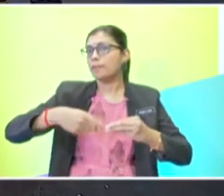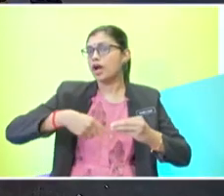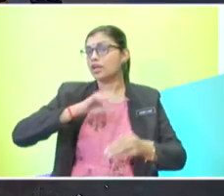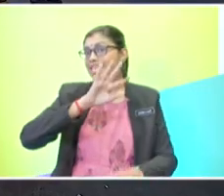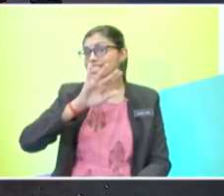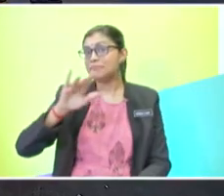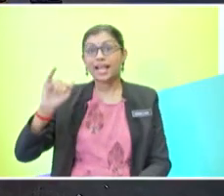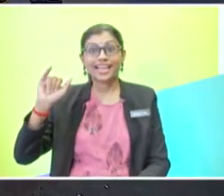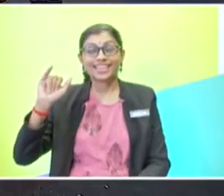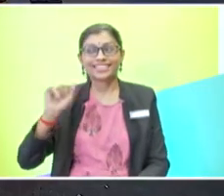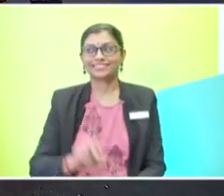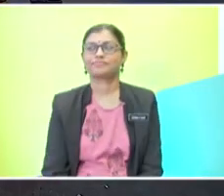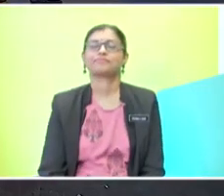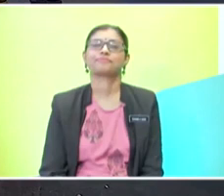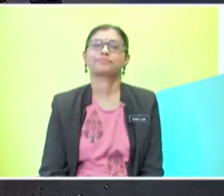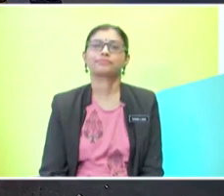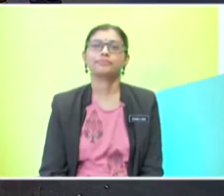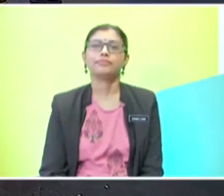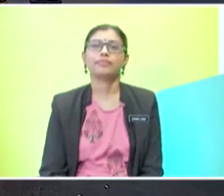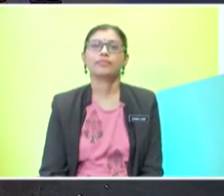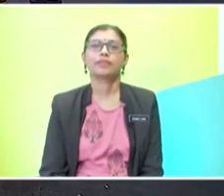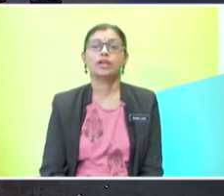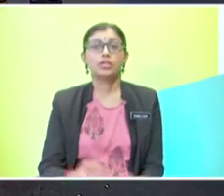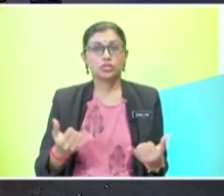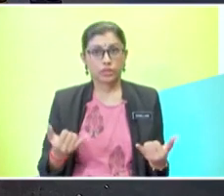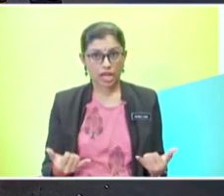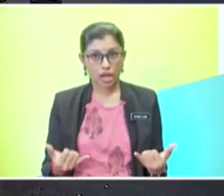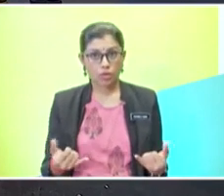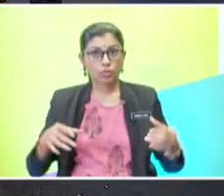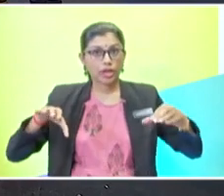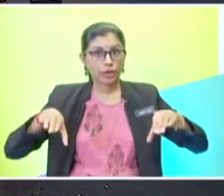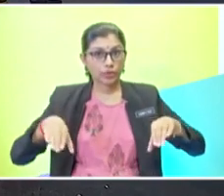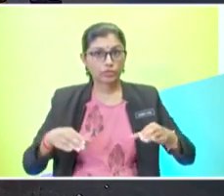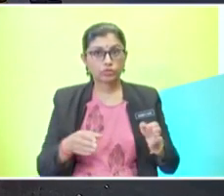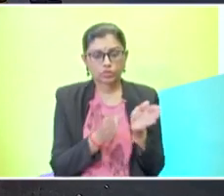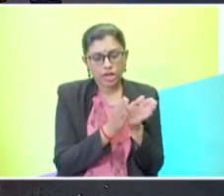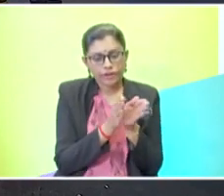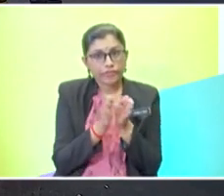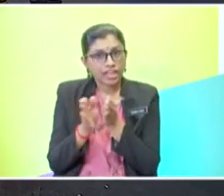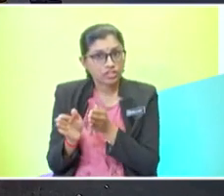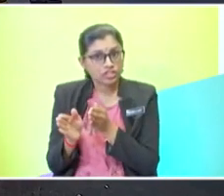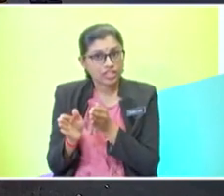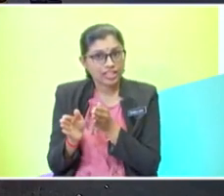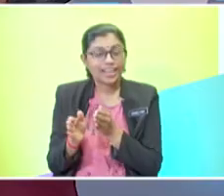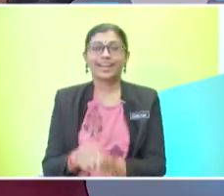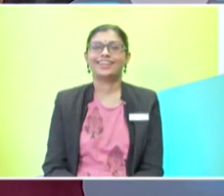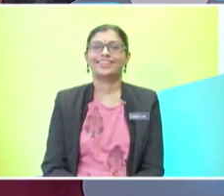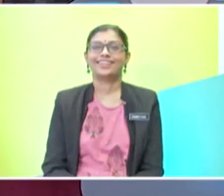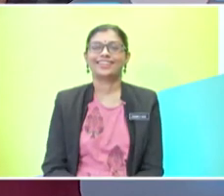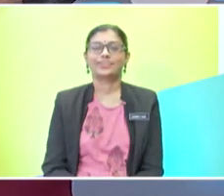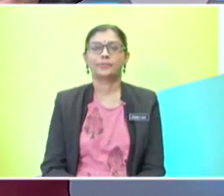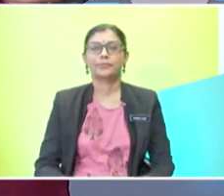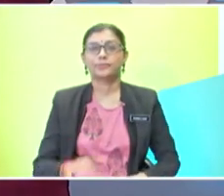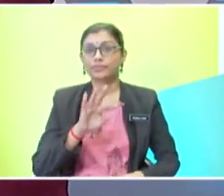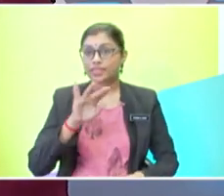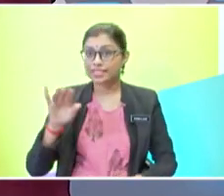All right, so kids, our next activity will be rearrange the letters. Now, the first thing that I would